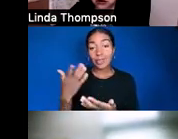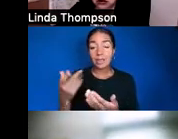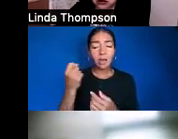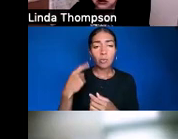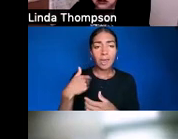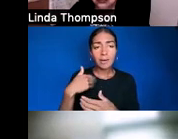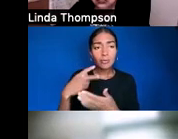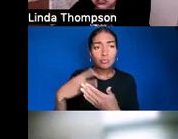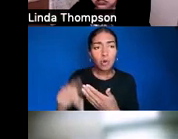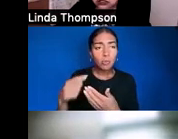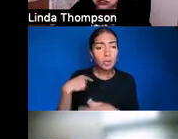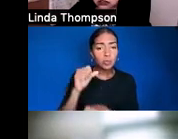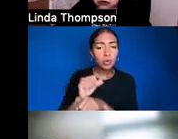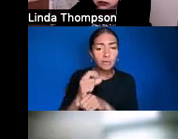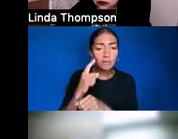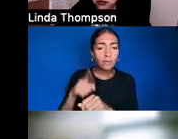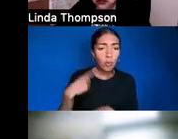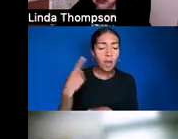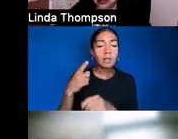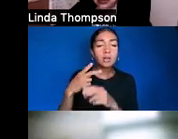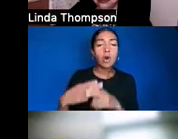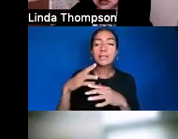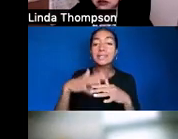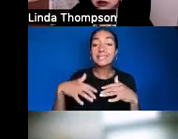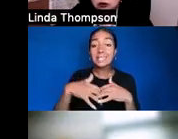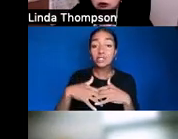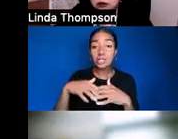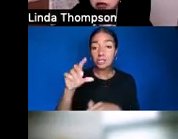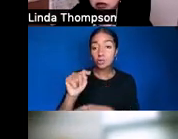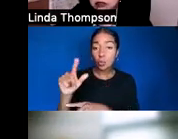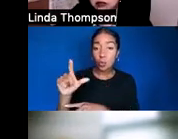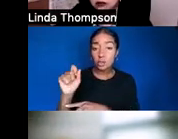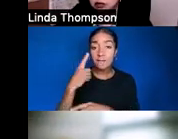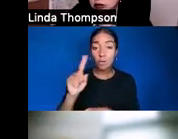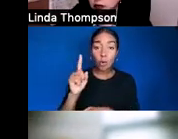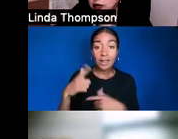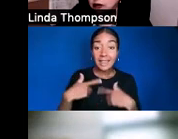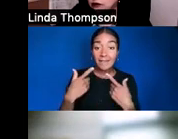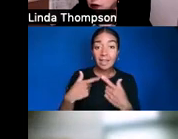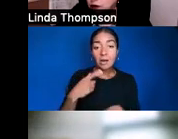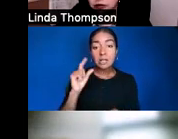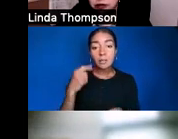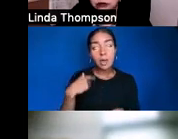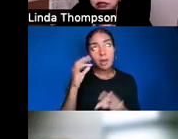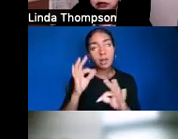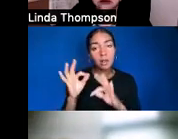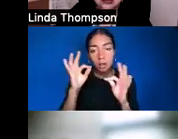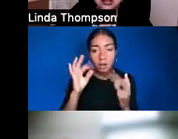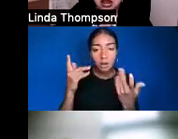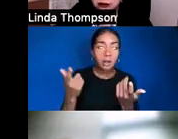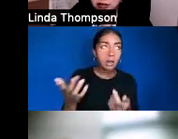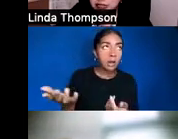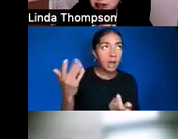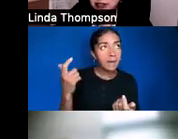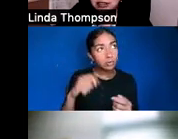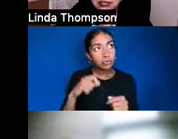year called Indigenous Tools for Living. And I was kind of like rolling my eyes and, oh my God, I got to go for a whole year. What the hell?